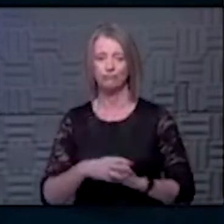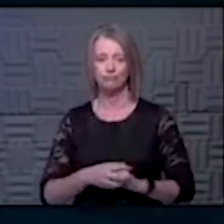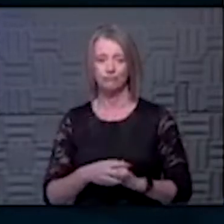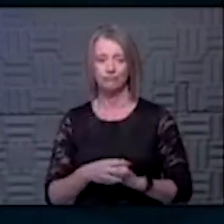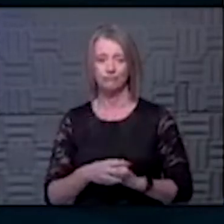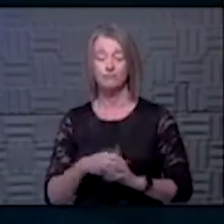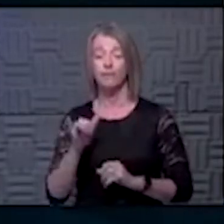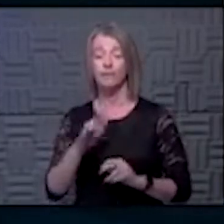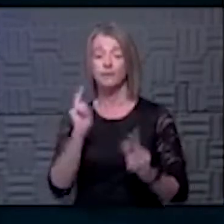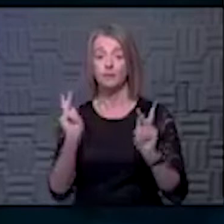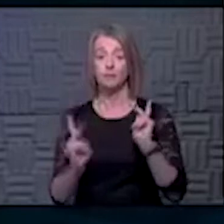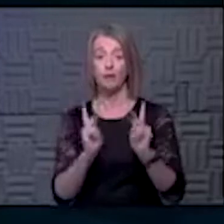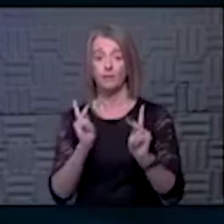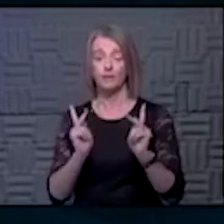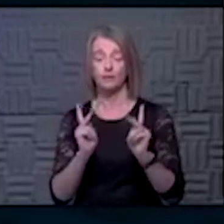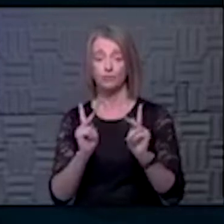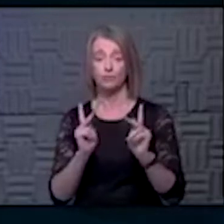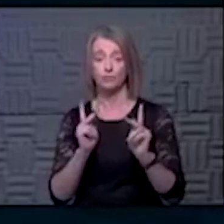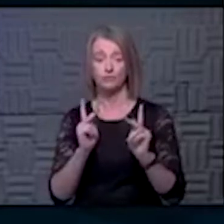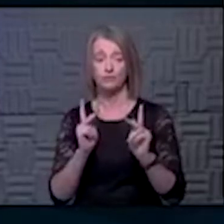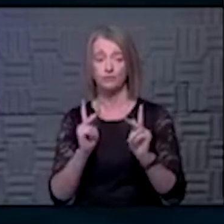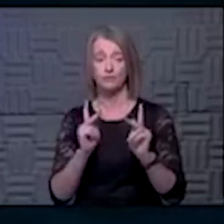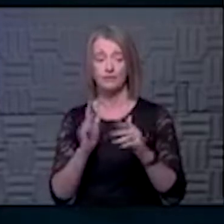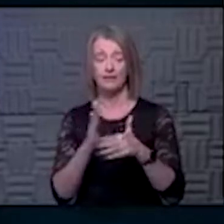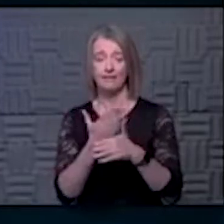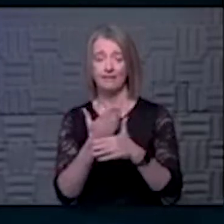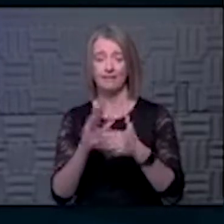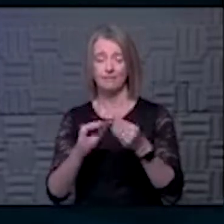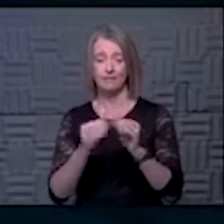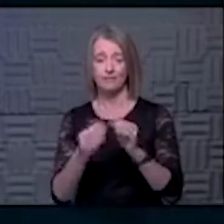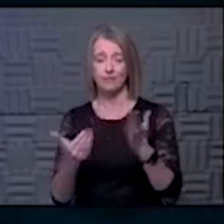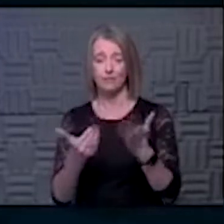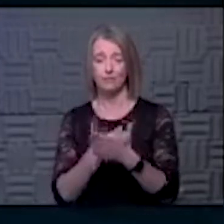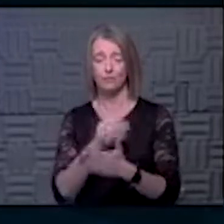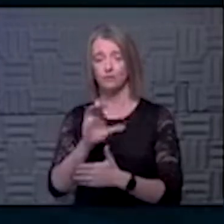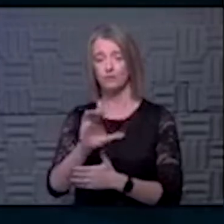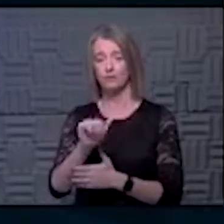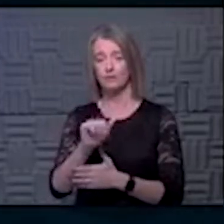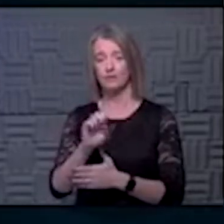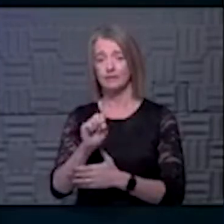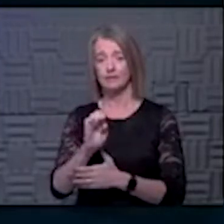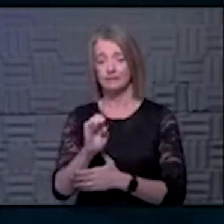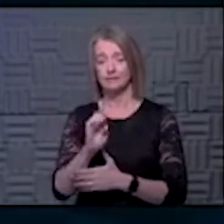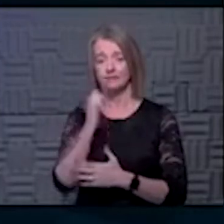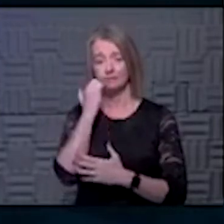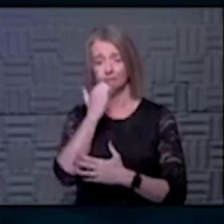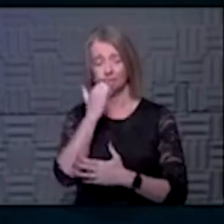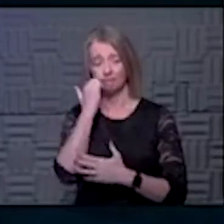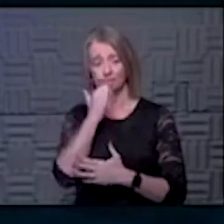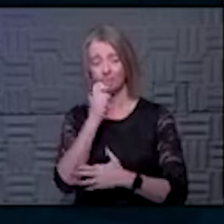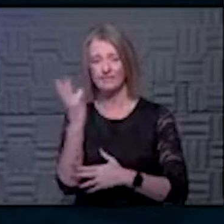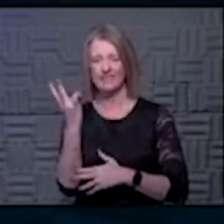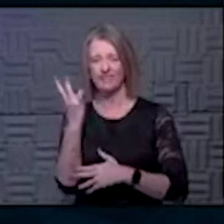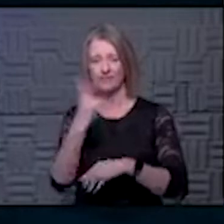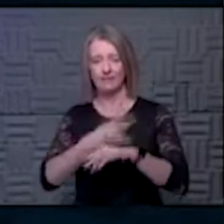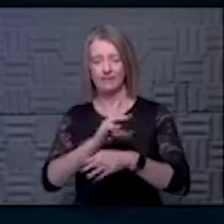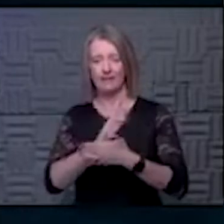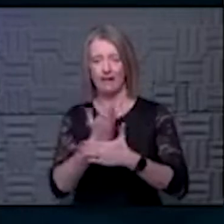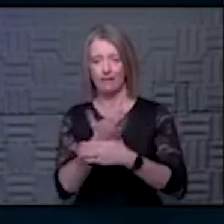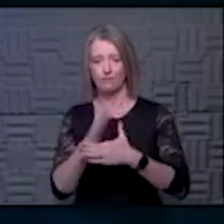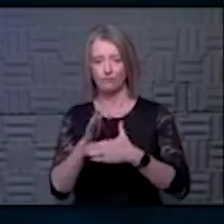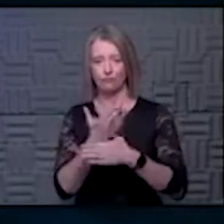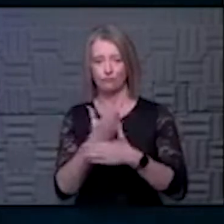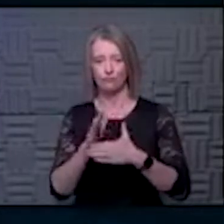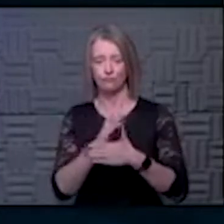is the population-adjusted average number of new cases per day, the 7-day average by the